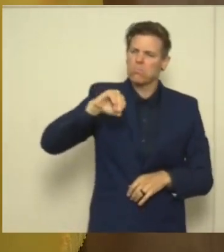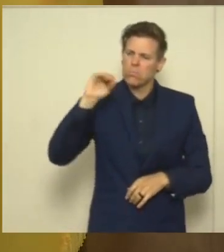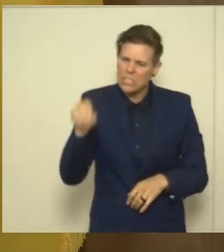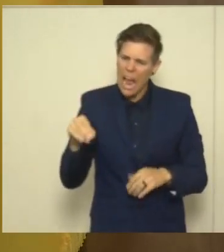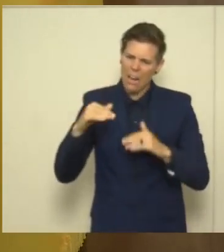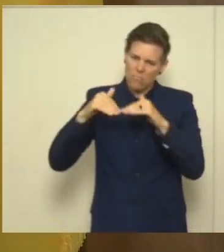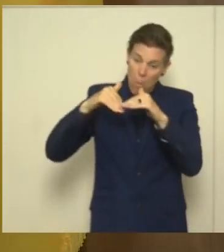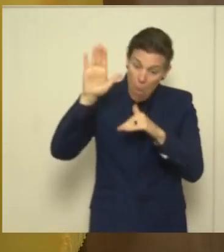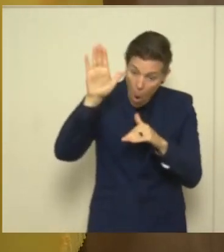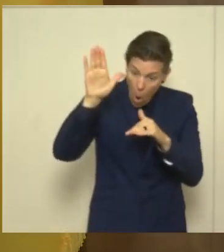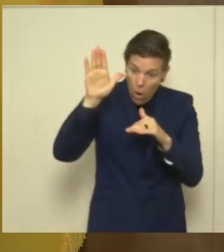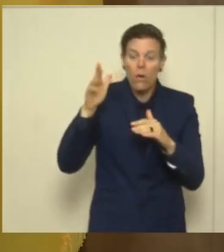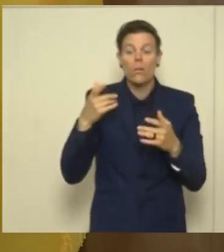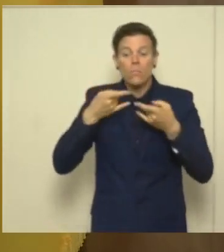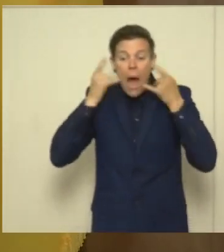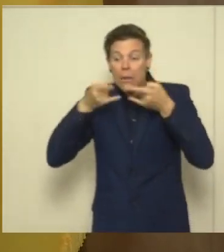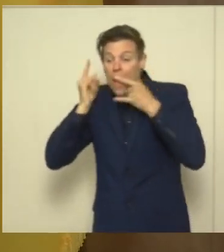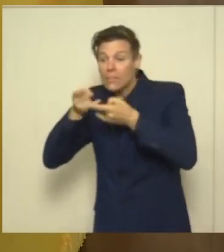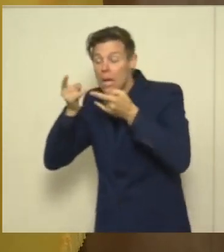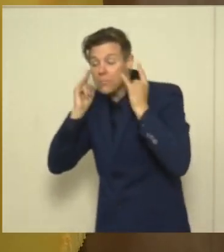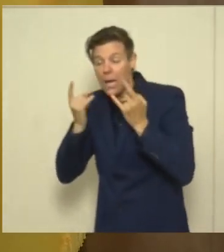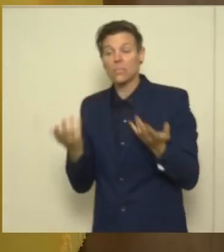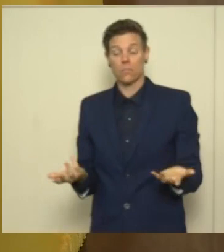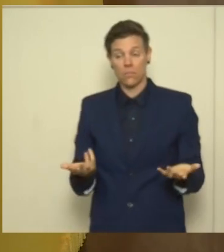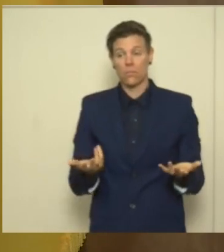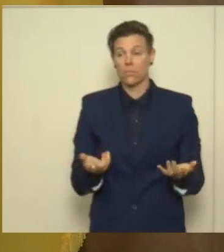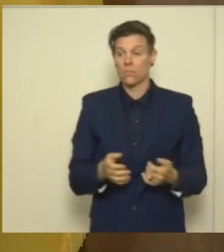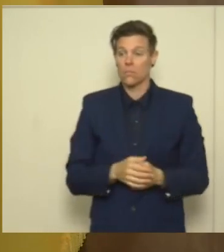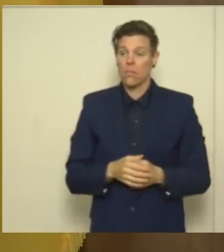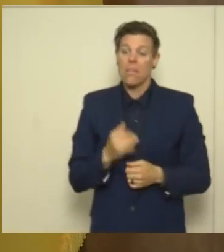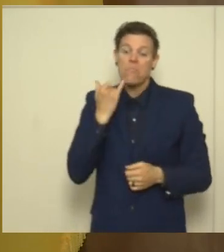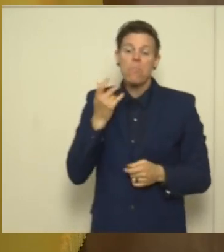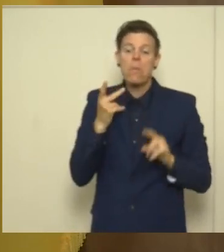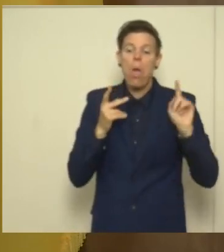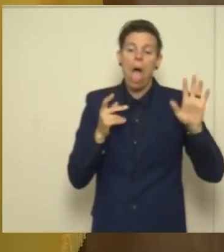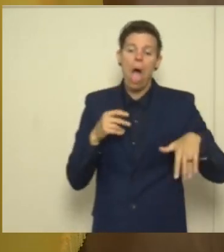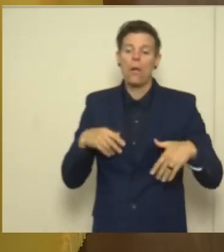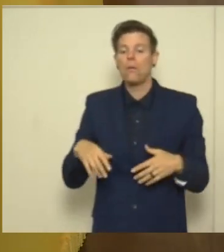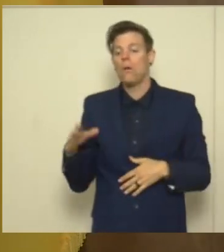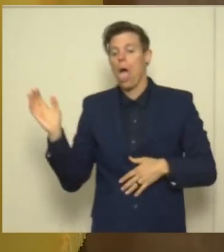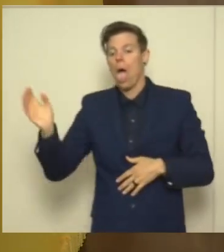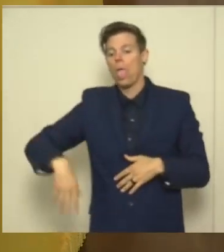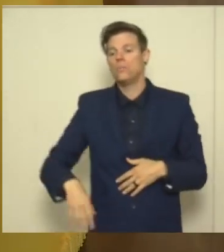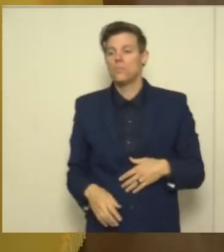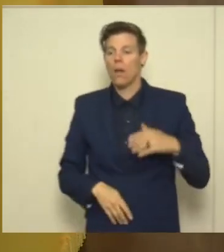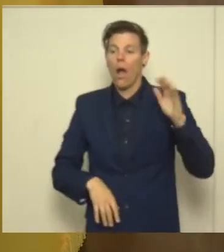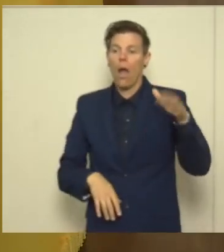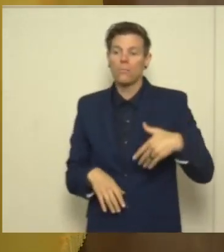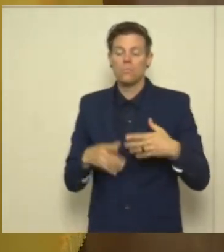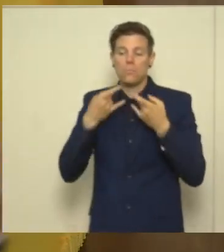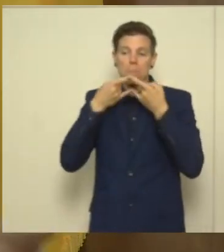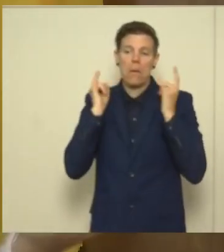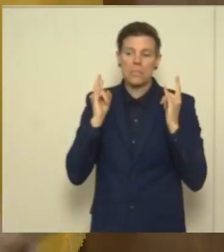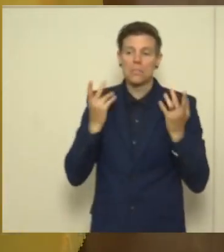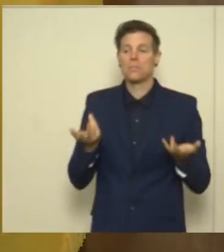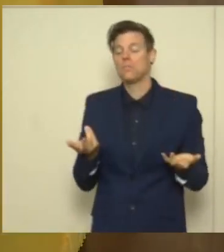we don't have that, and if we don't have people trying to limit where they're going and their group